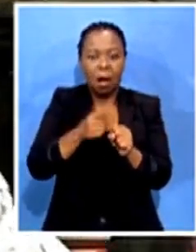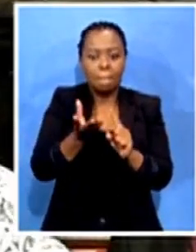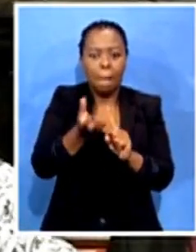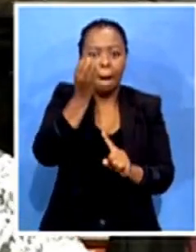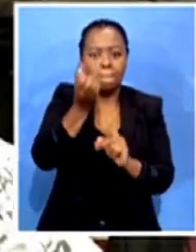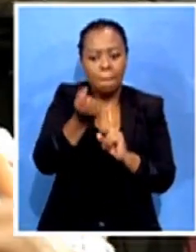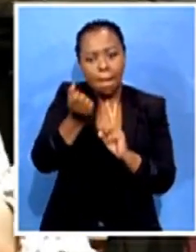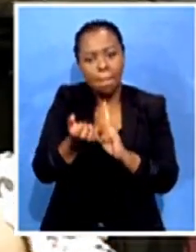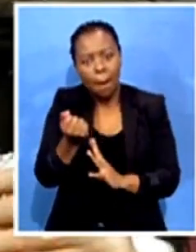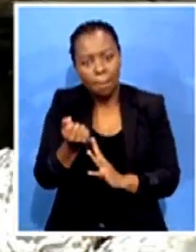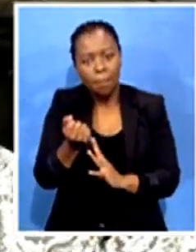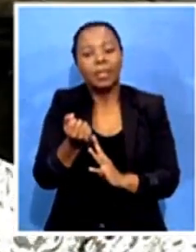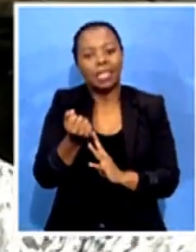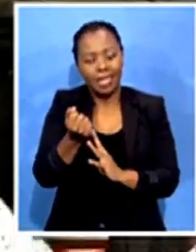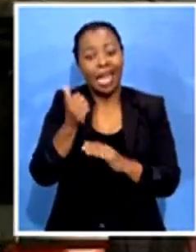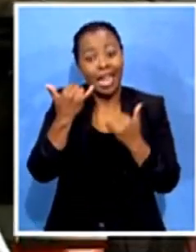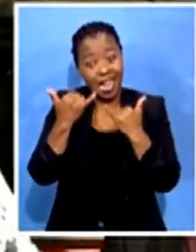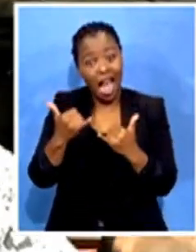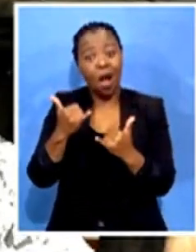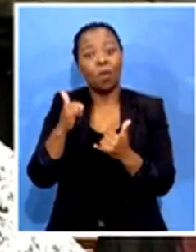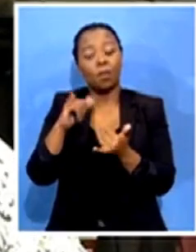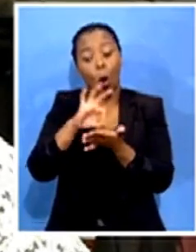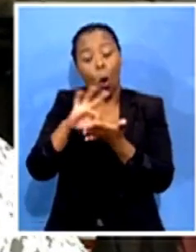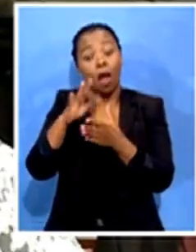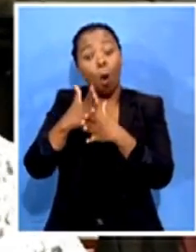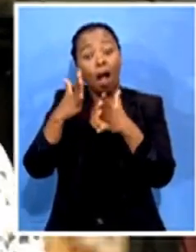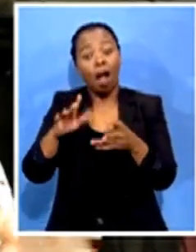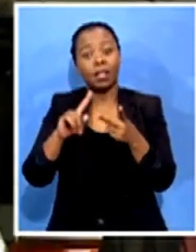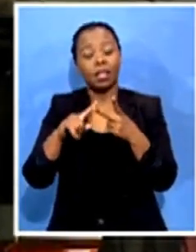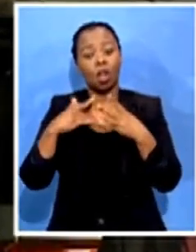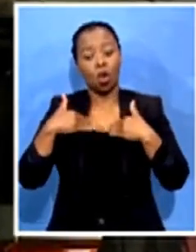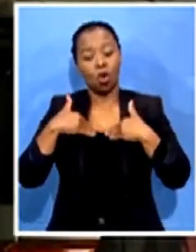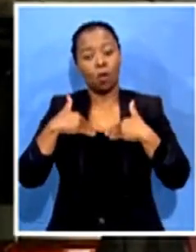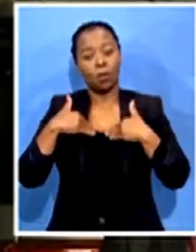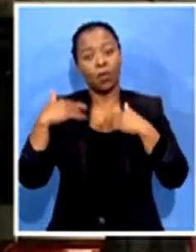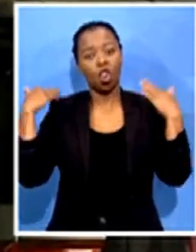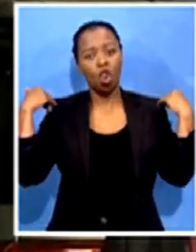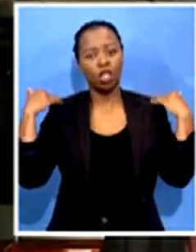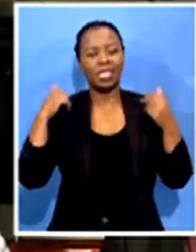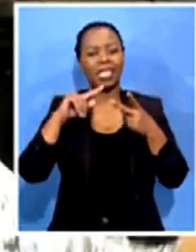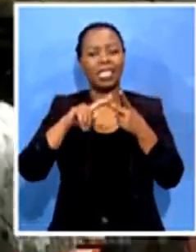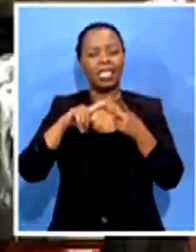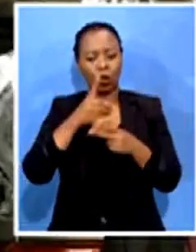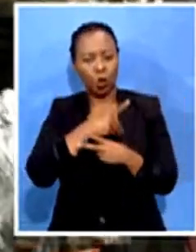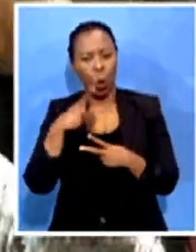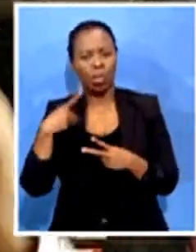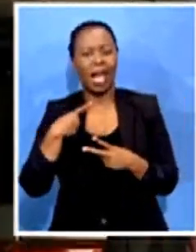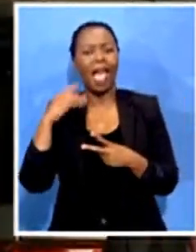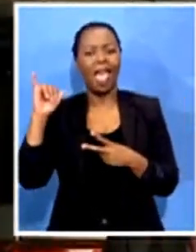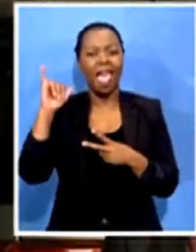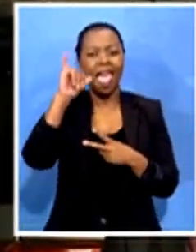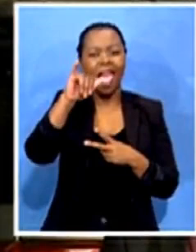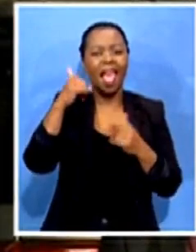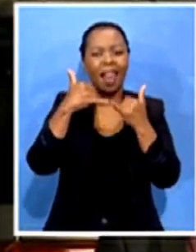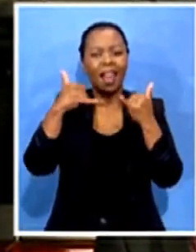the nurses and the allied health professionals, the doctors and other health professionals who were